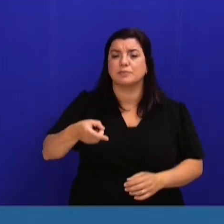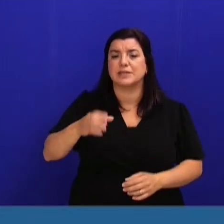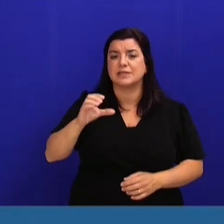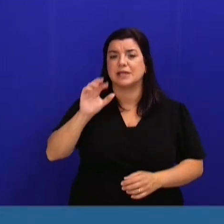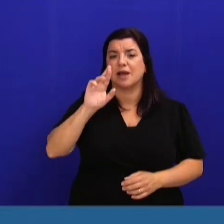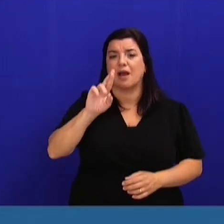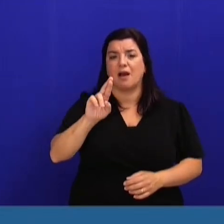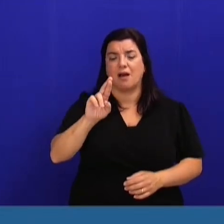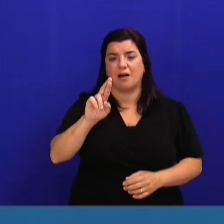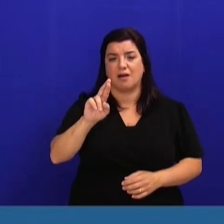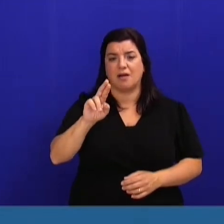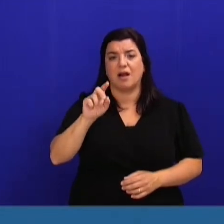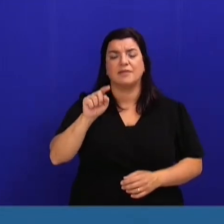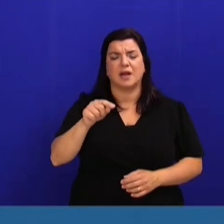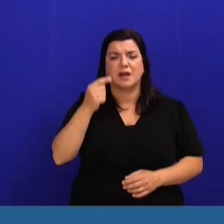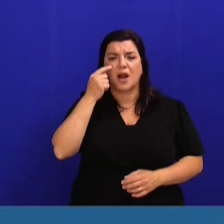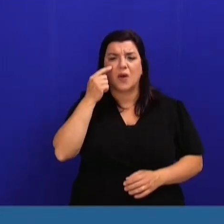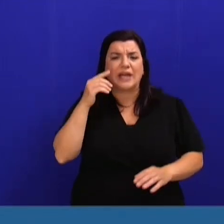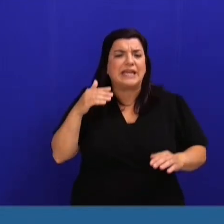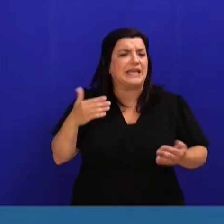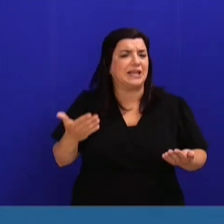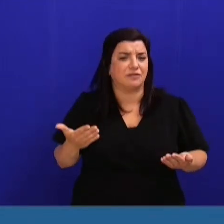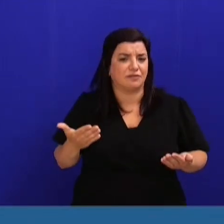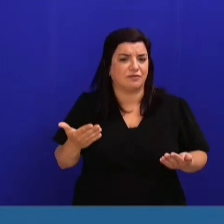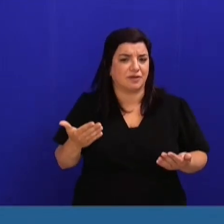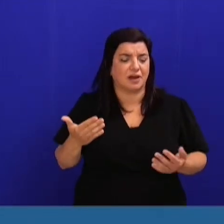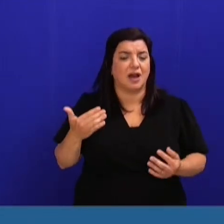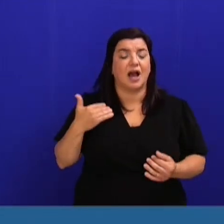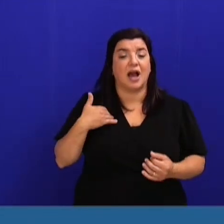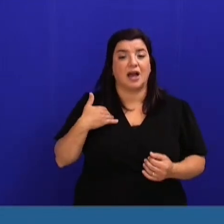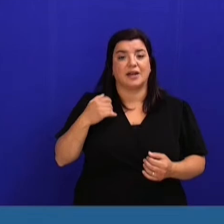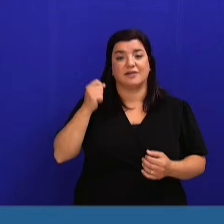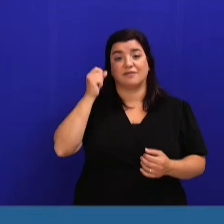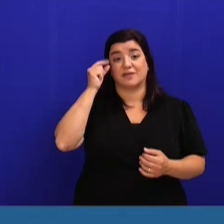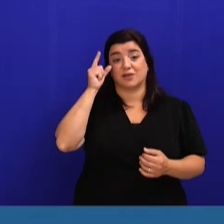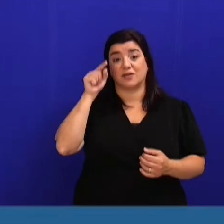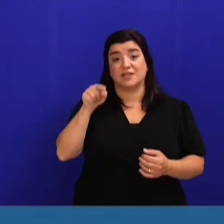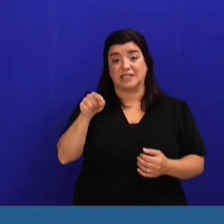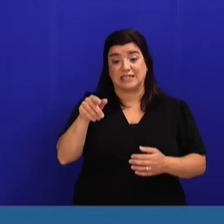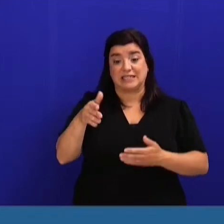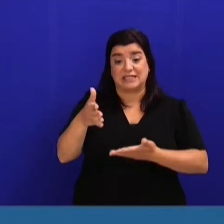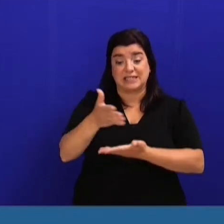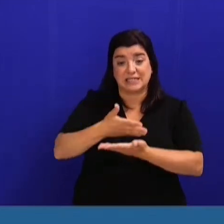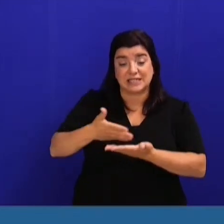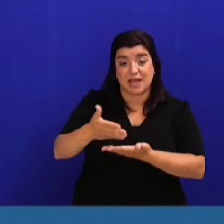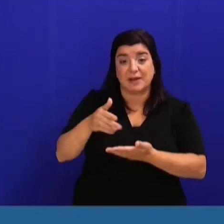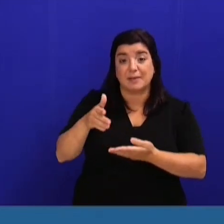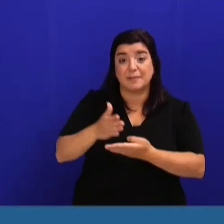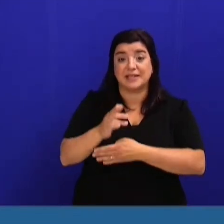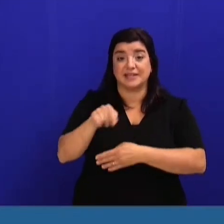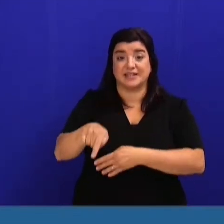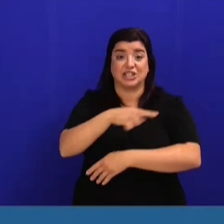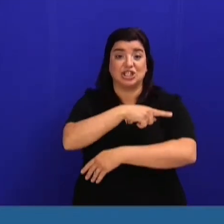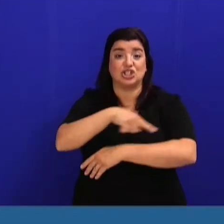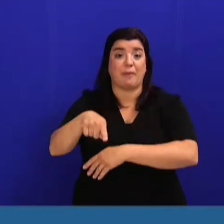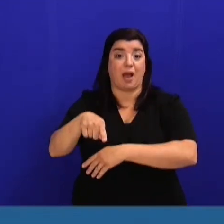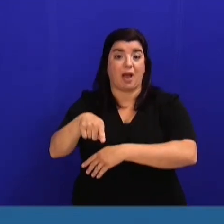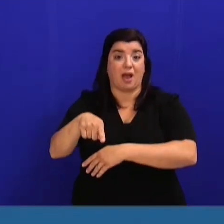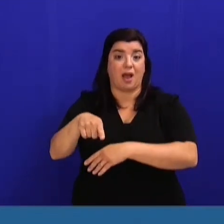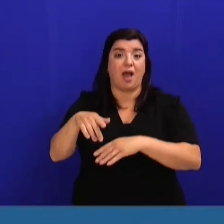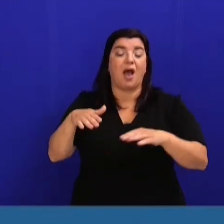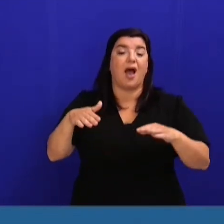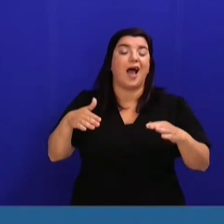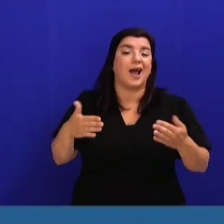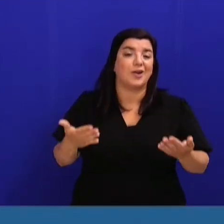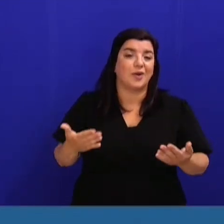aħna rajna x'kienu dawn il-każijiet. Irridu niftakru li din hija sistema li bdejna nħadmuha din il-ġimgħa. U allura aħna tkellemna wkoll ma'